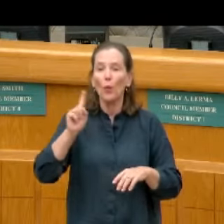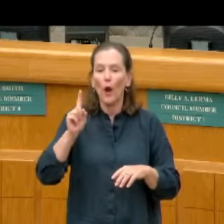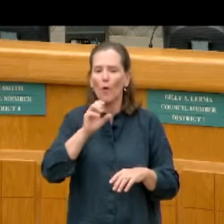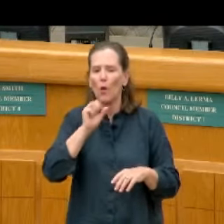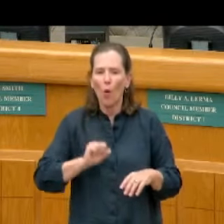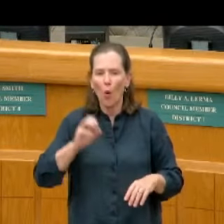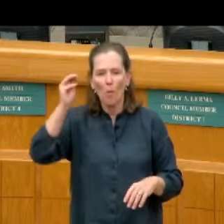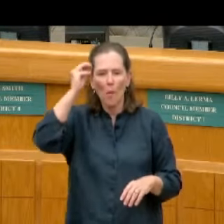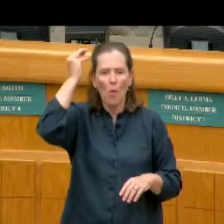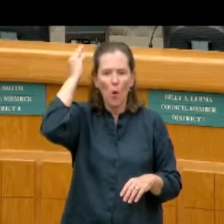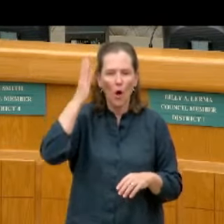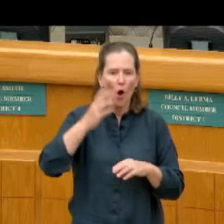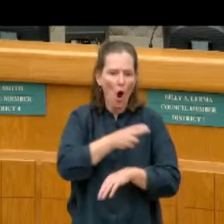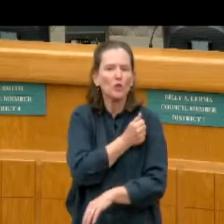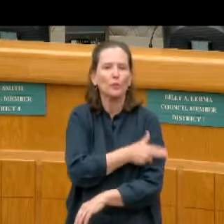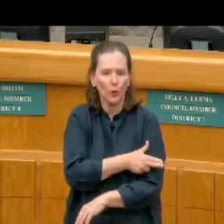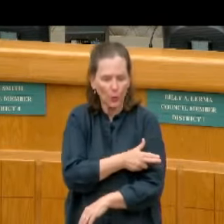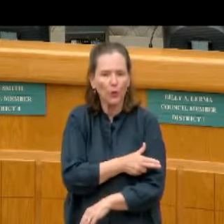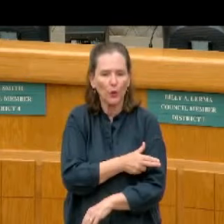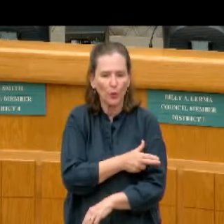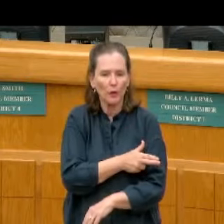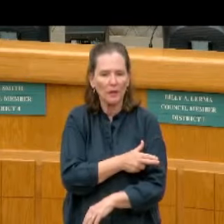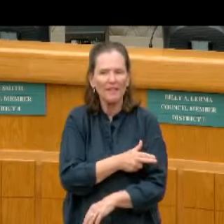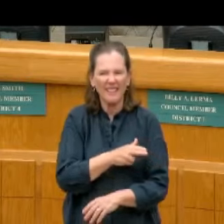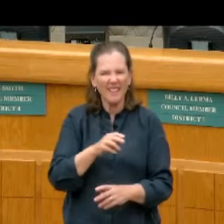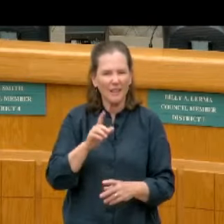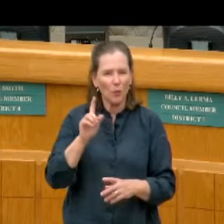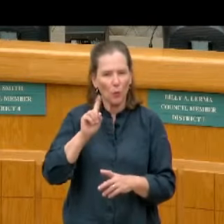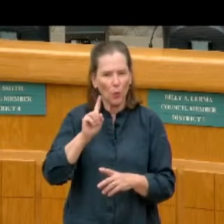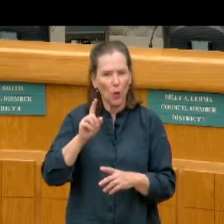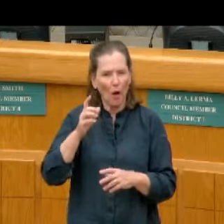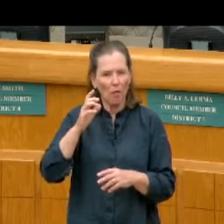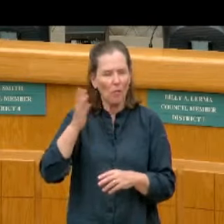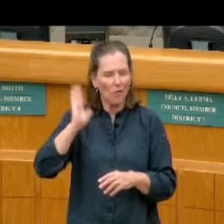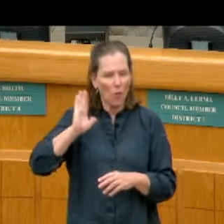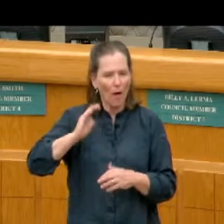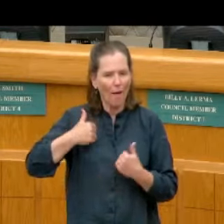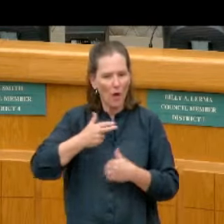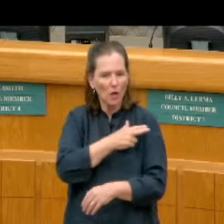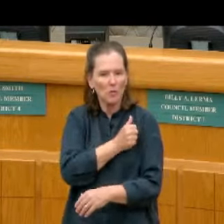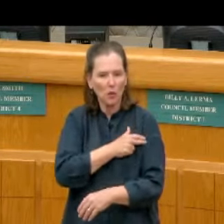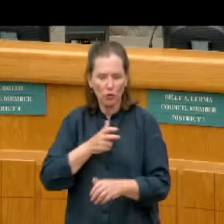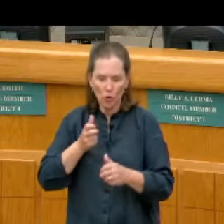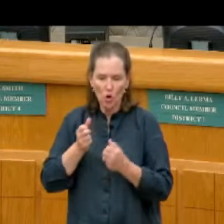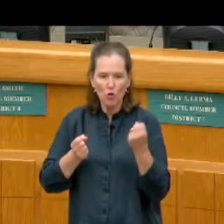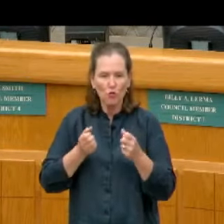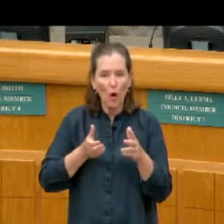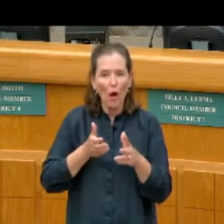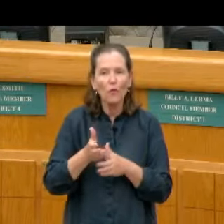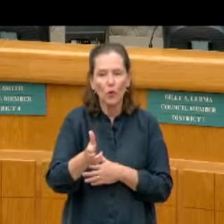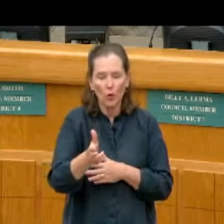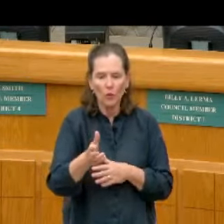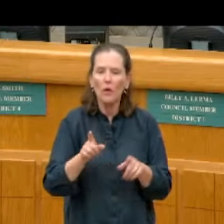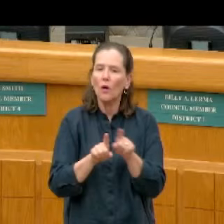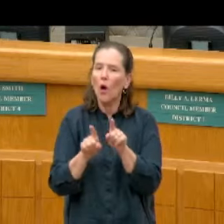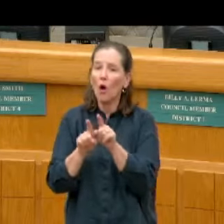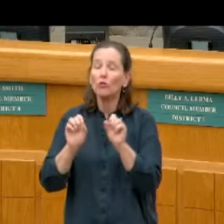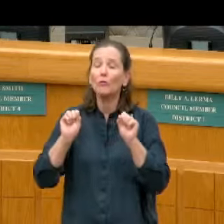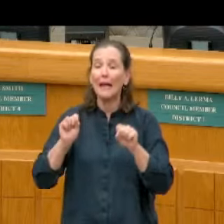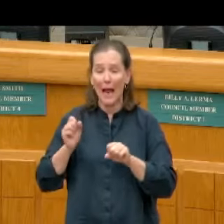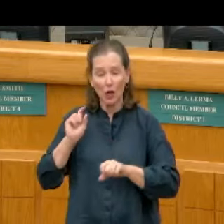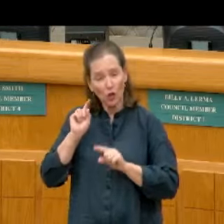at 2601 Hospital Boulevard. This infusion is referral only and takes place Monday through Friday from